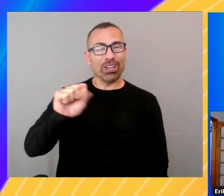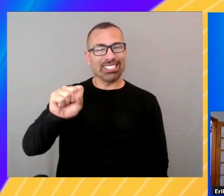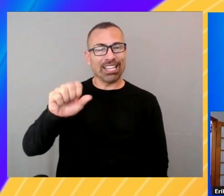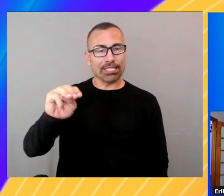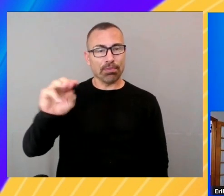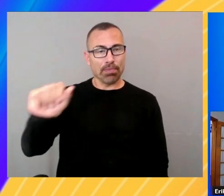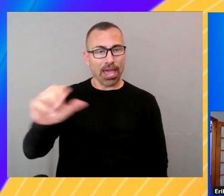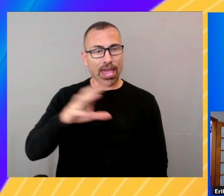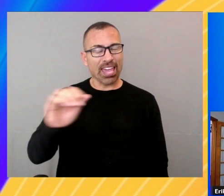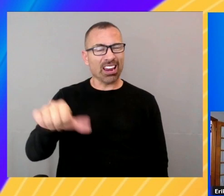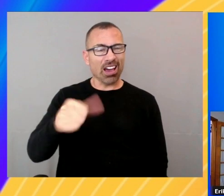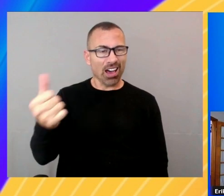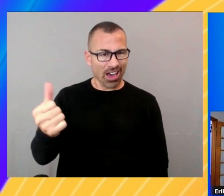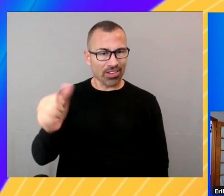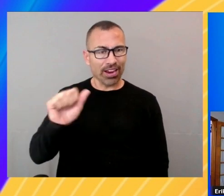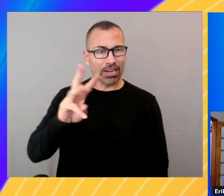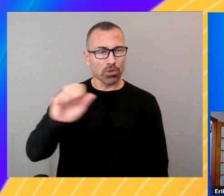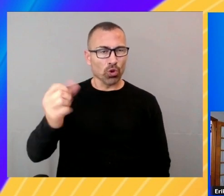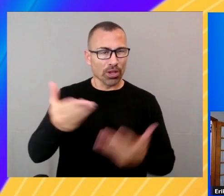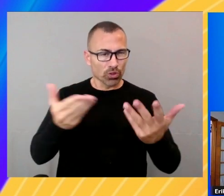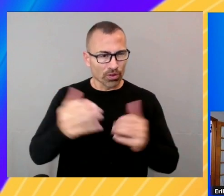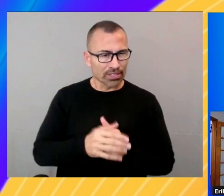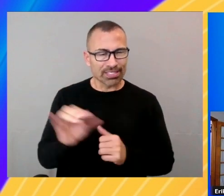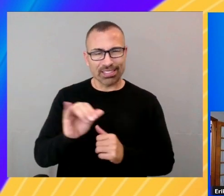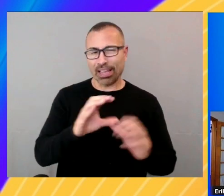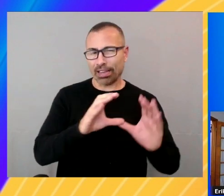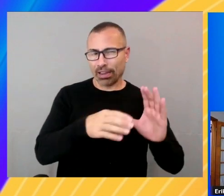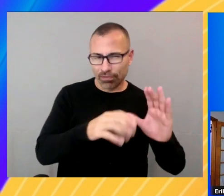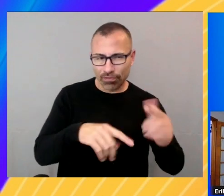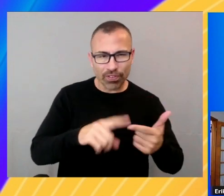services, including things like Config, as well as DevOps Guru.